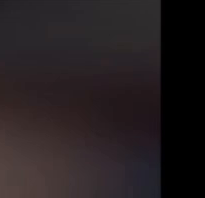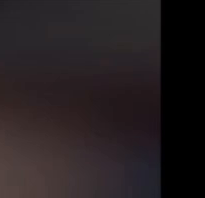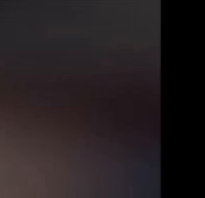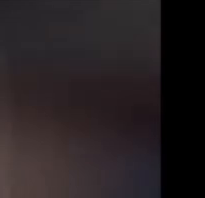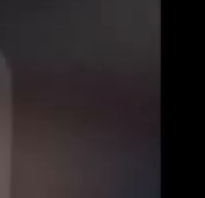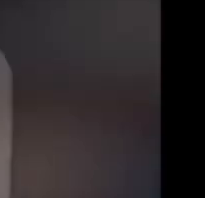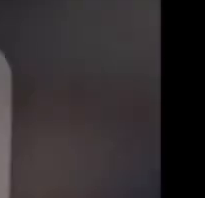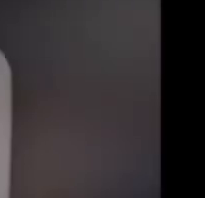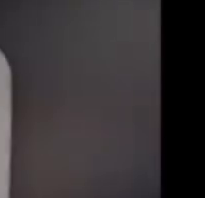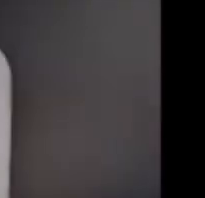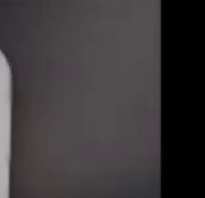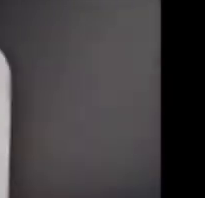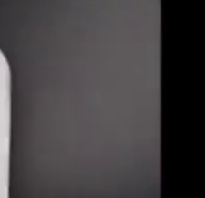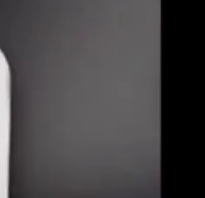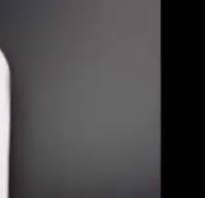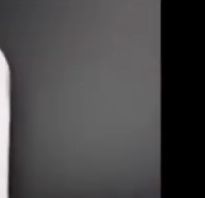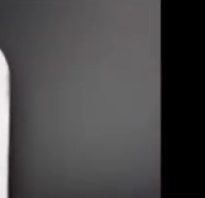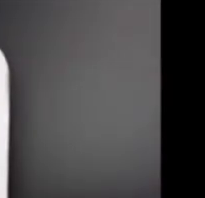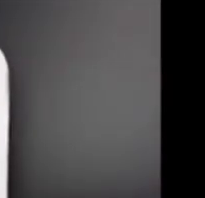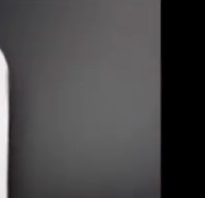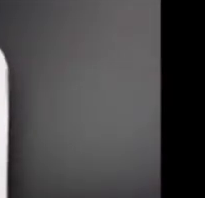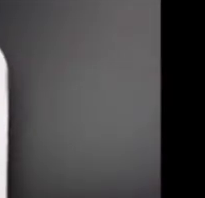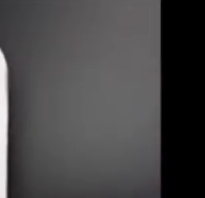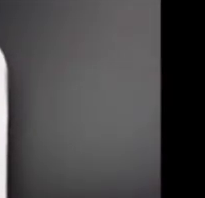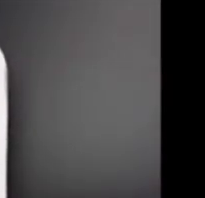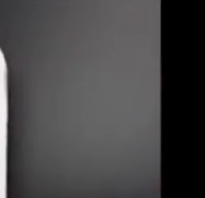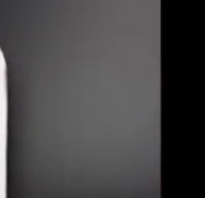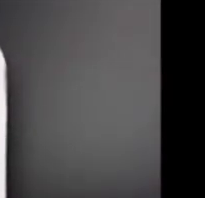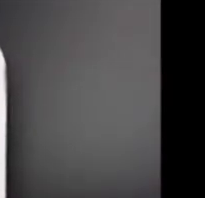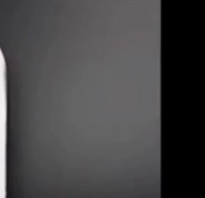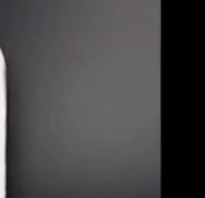my kids are safe at night.